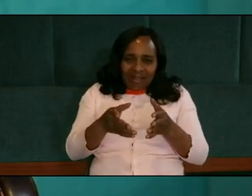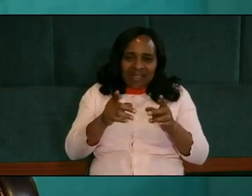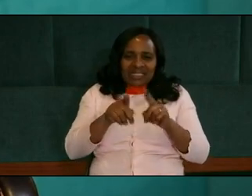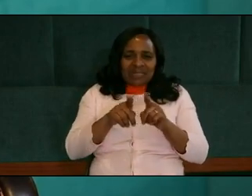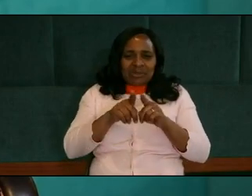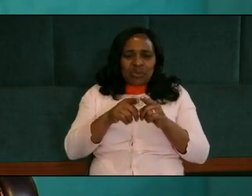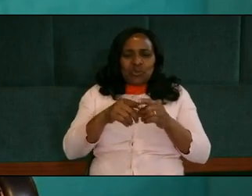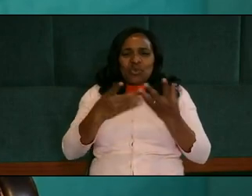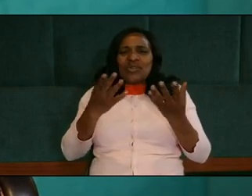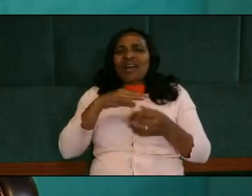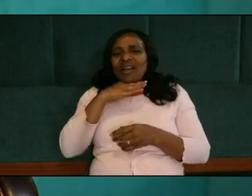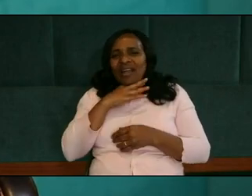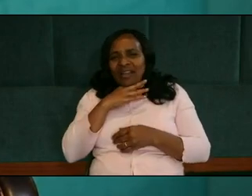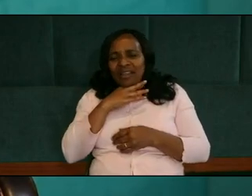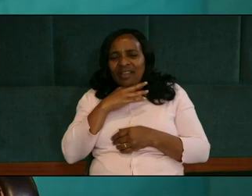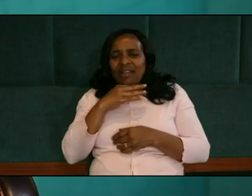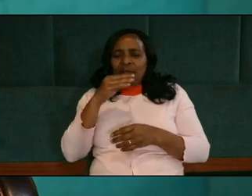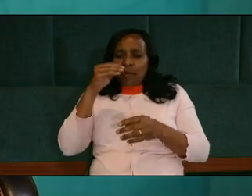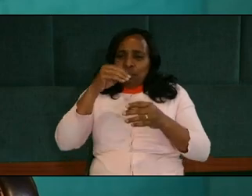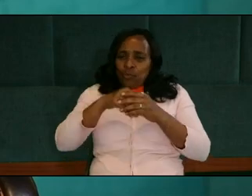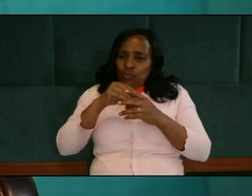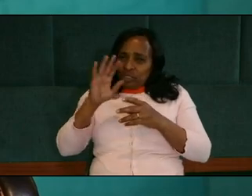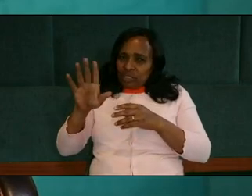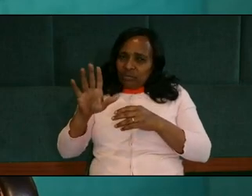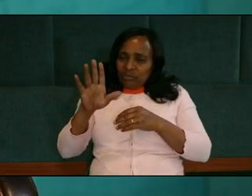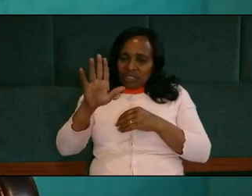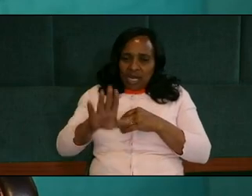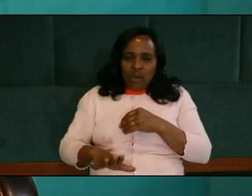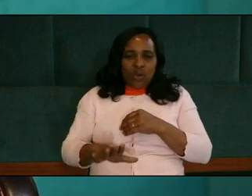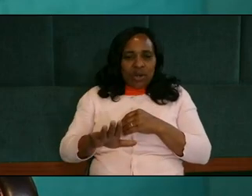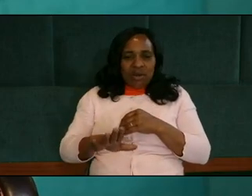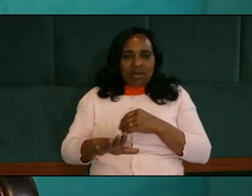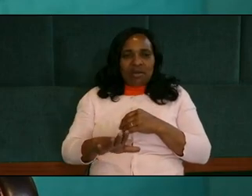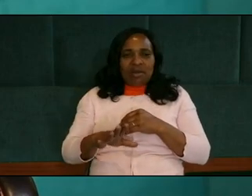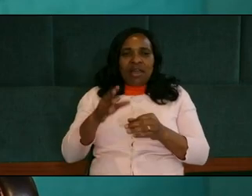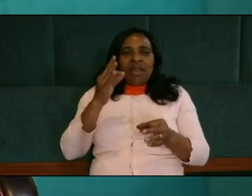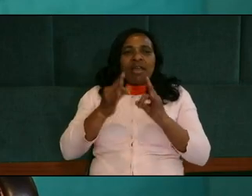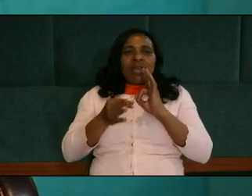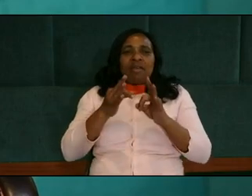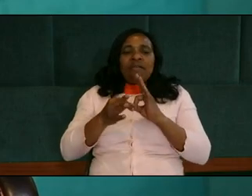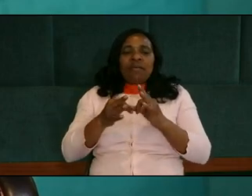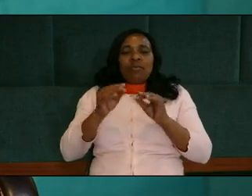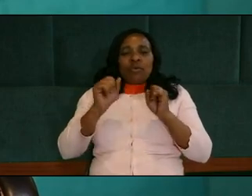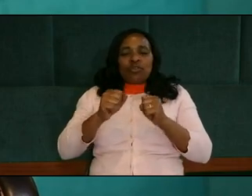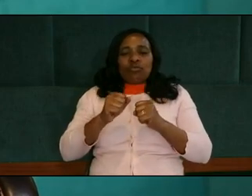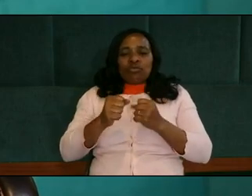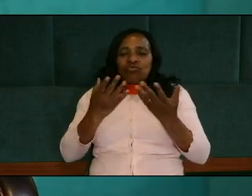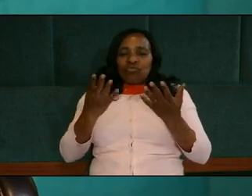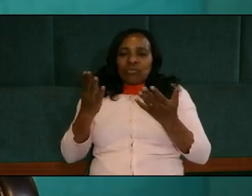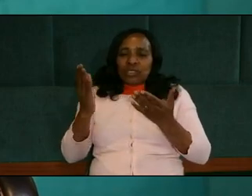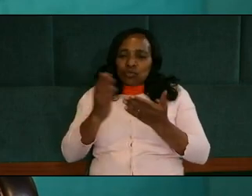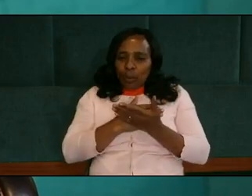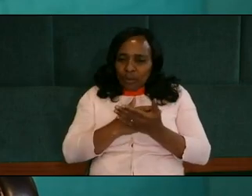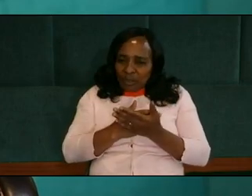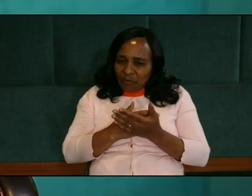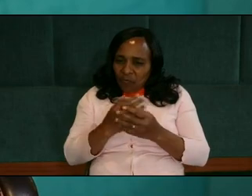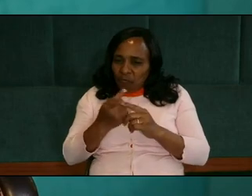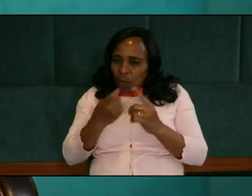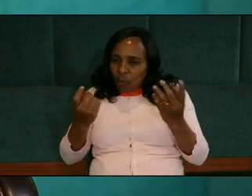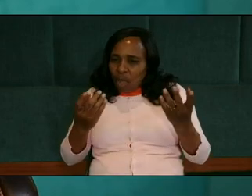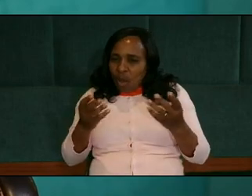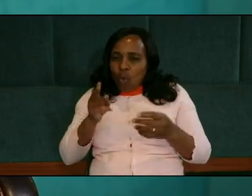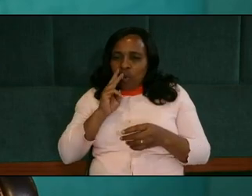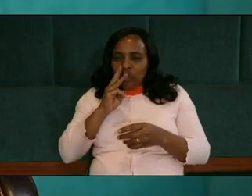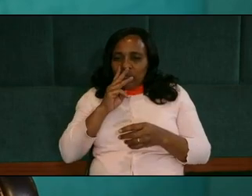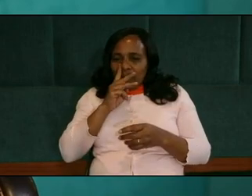even if you were to drown, Jesus is there. You just pull him down with you if he was to drown, yes? But he did not. He